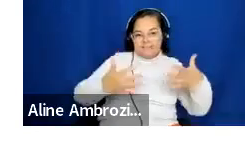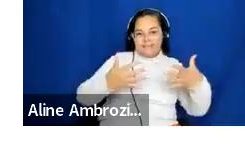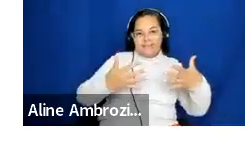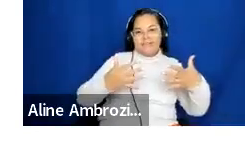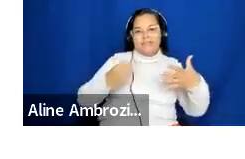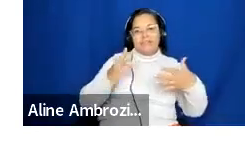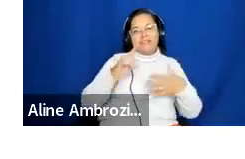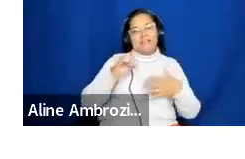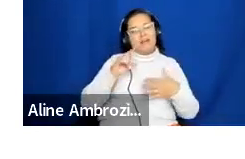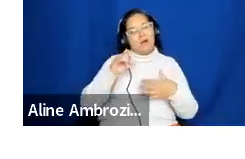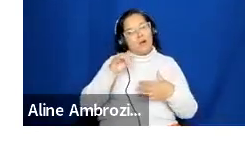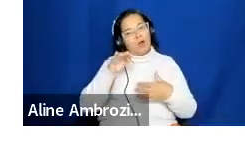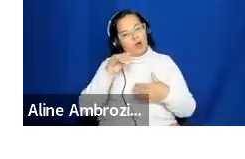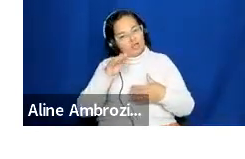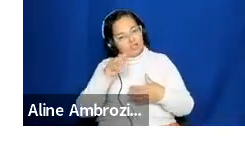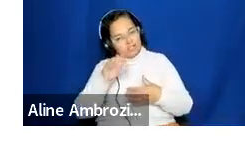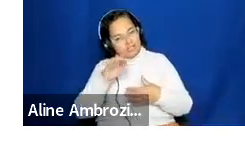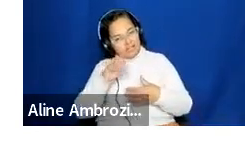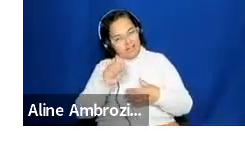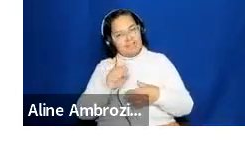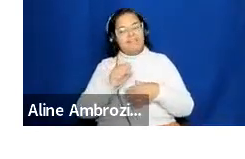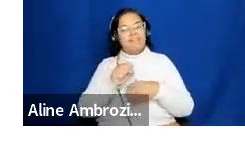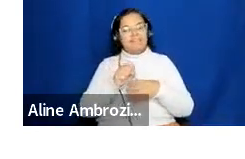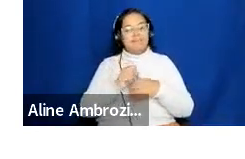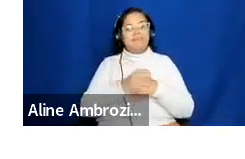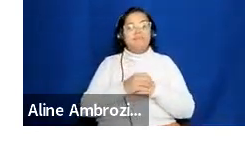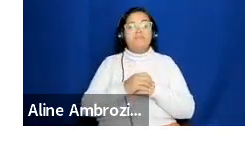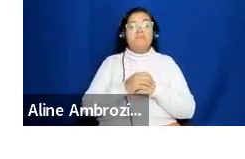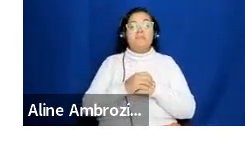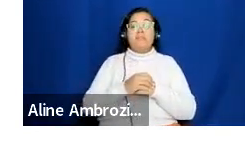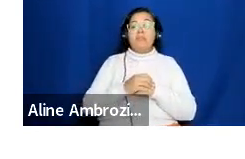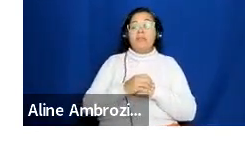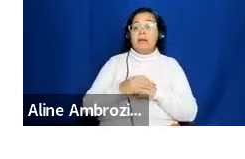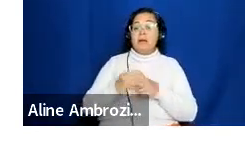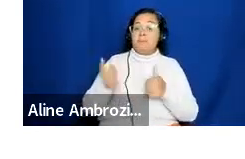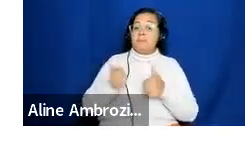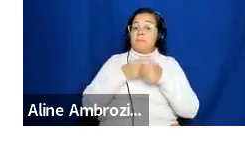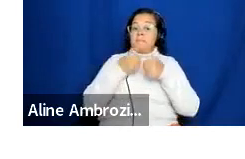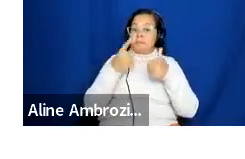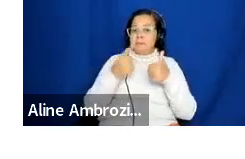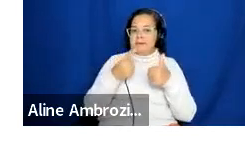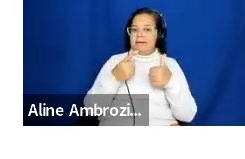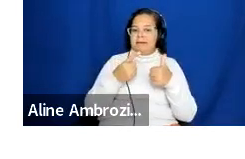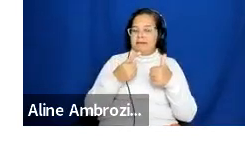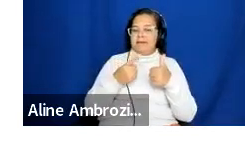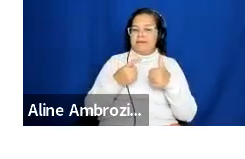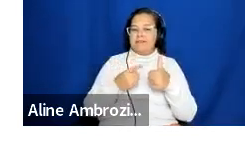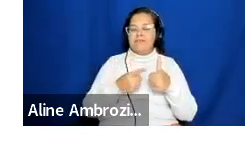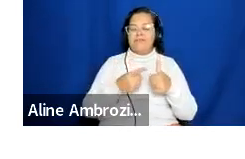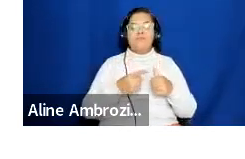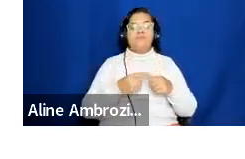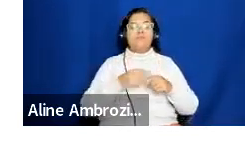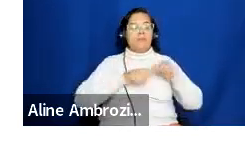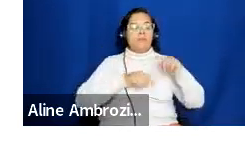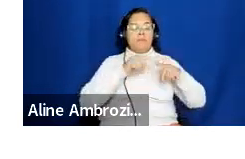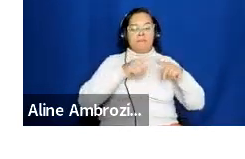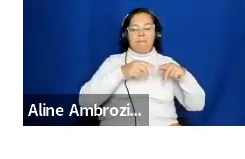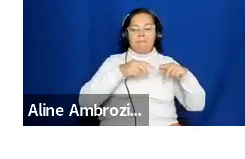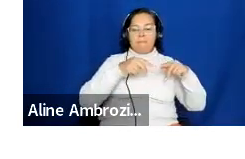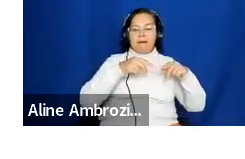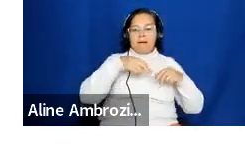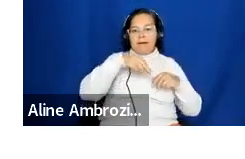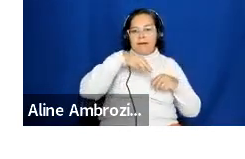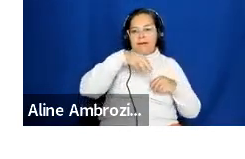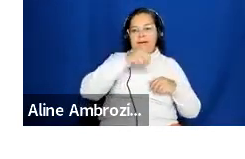the fundamentals of historical materialism, the German ideology of 1845 to 6. In that